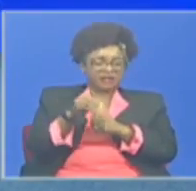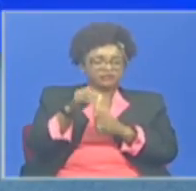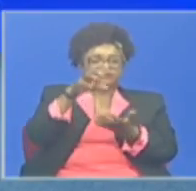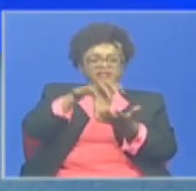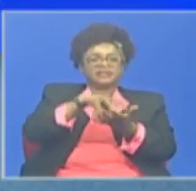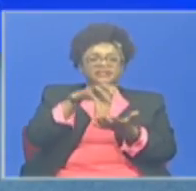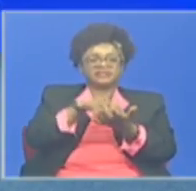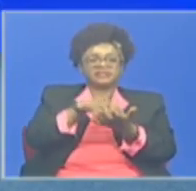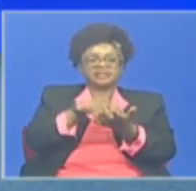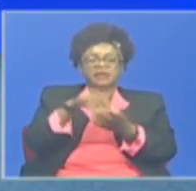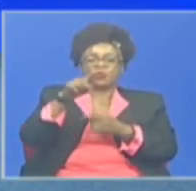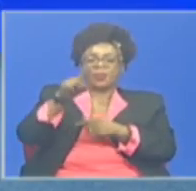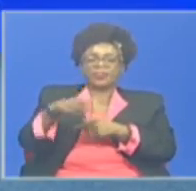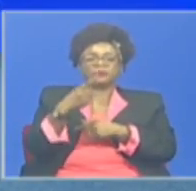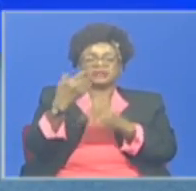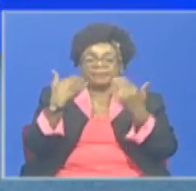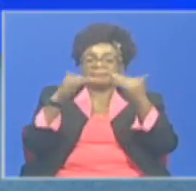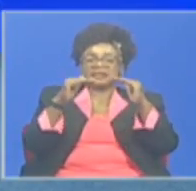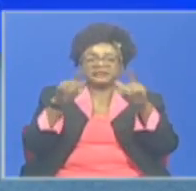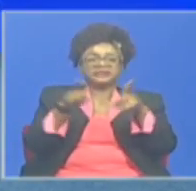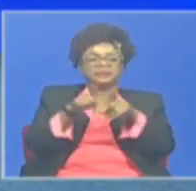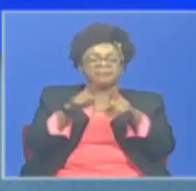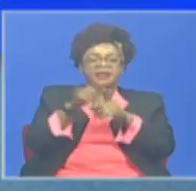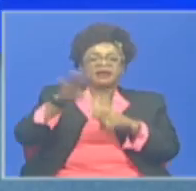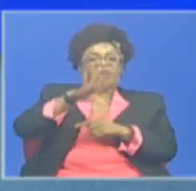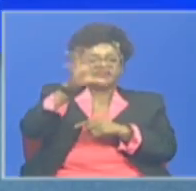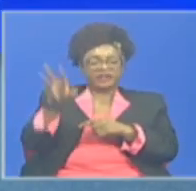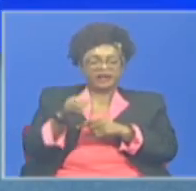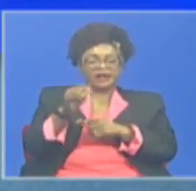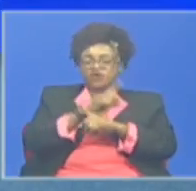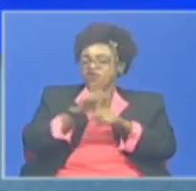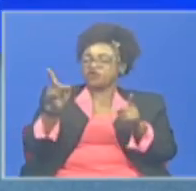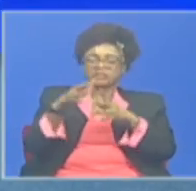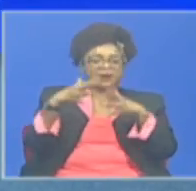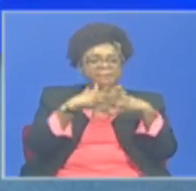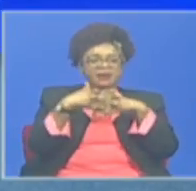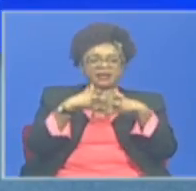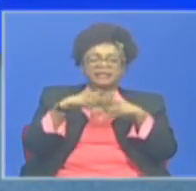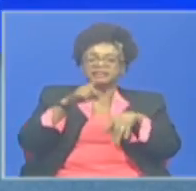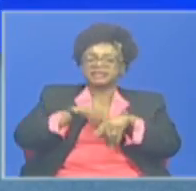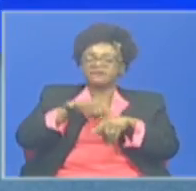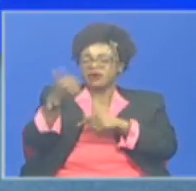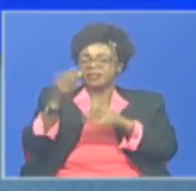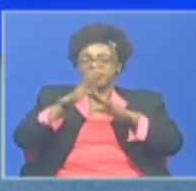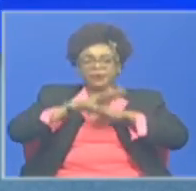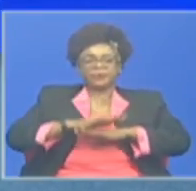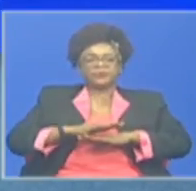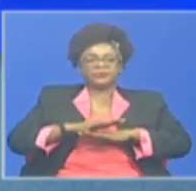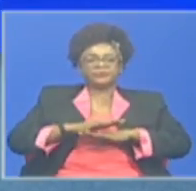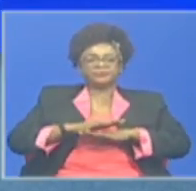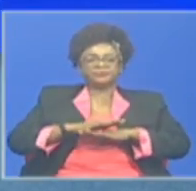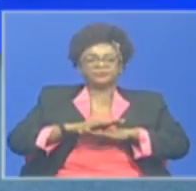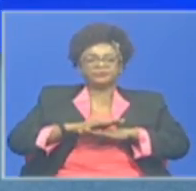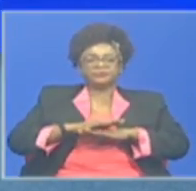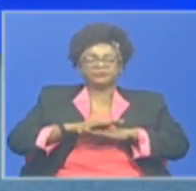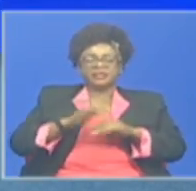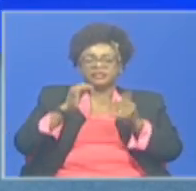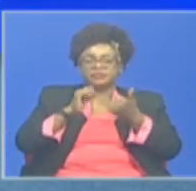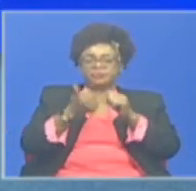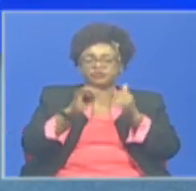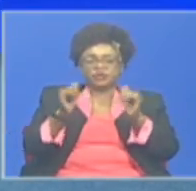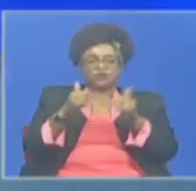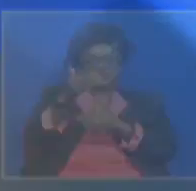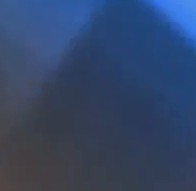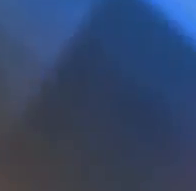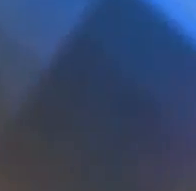of course the 1,000 mark is also registered in Africa and not America. Time now for another break, actually our last. Sports news next.